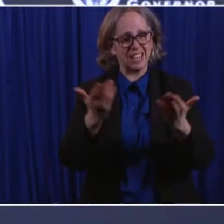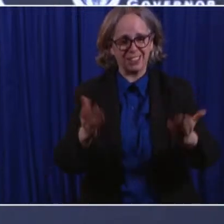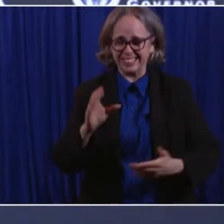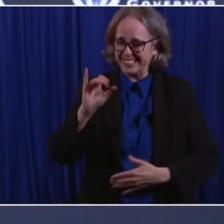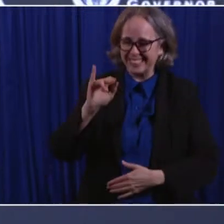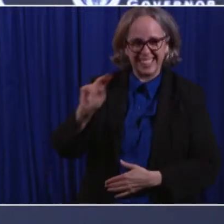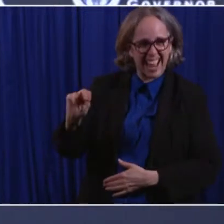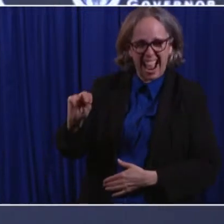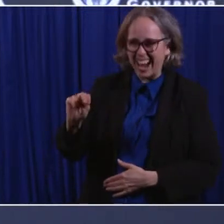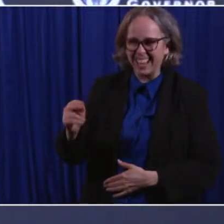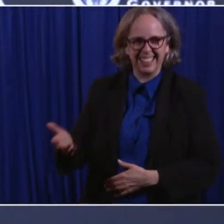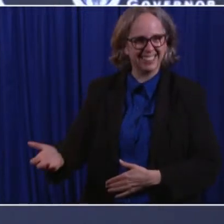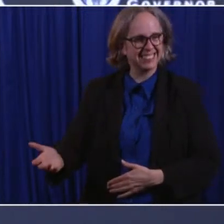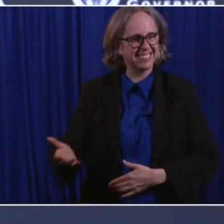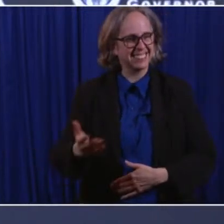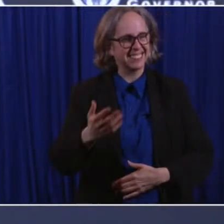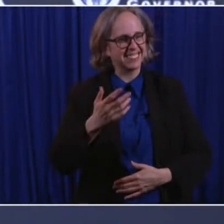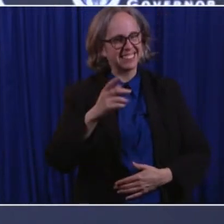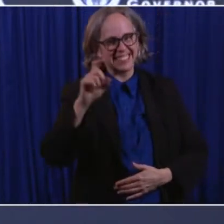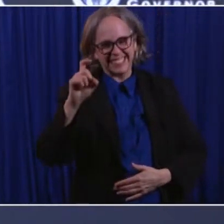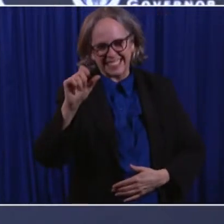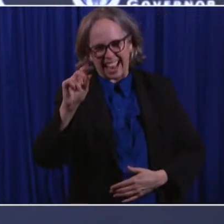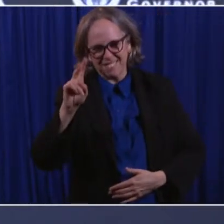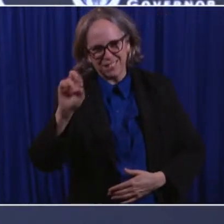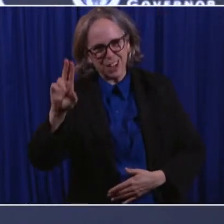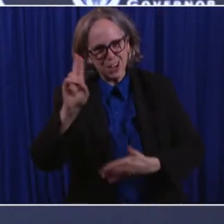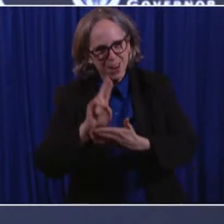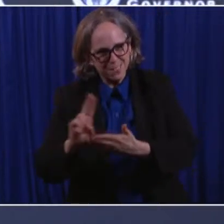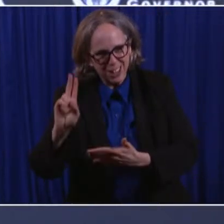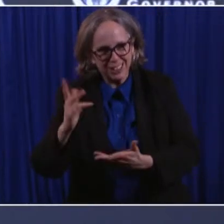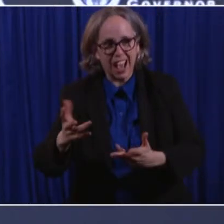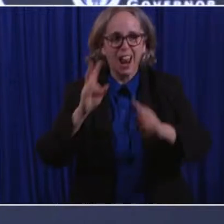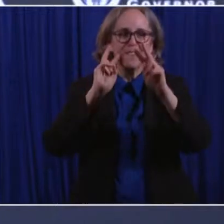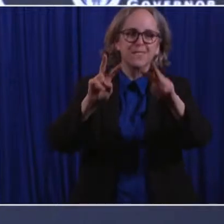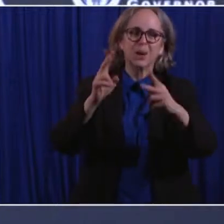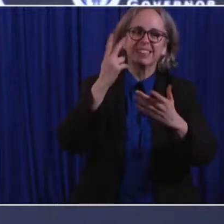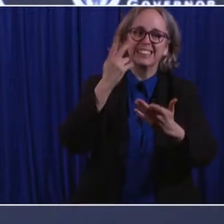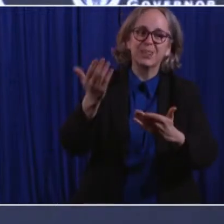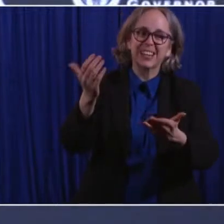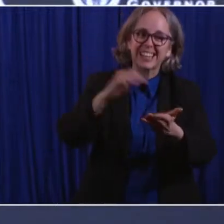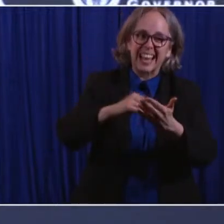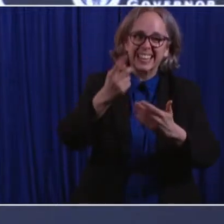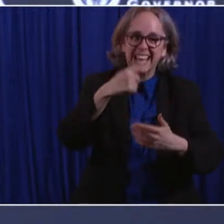with you all again on sometime next week. I think it's Monday. Thank you very much.